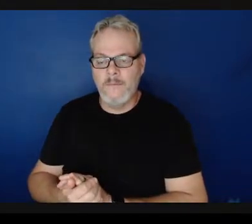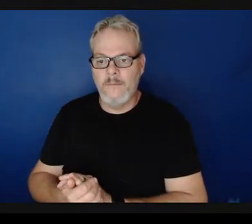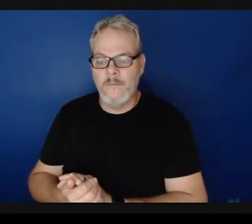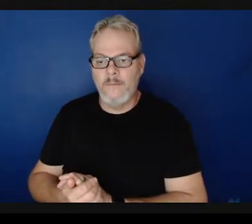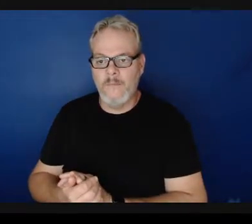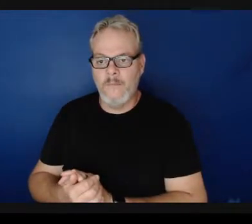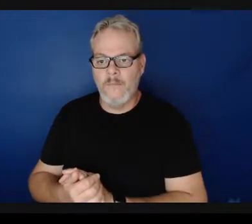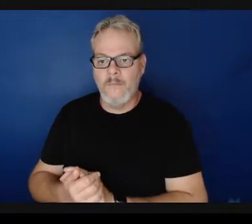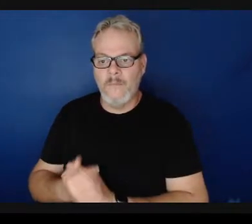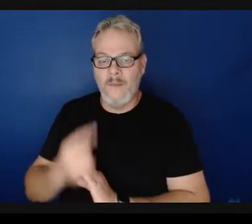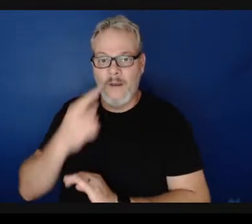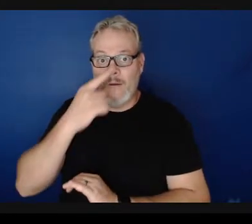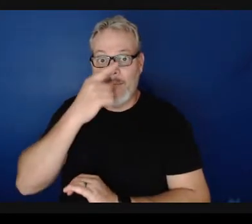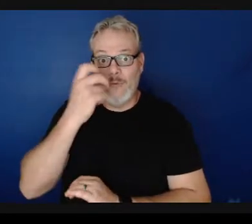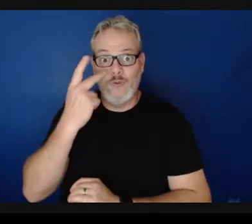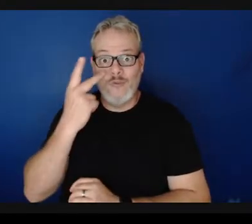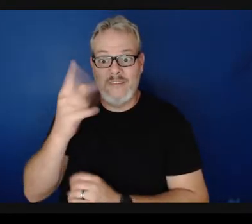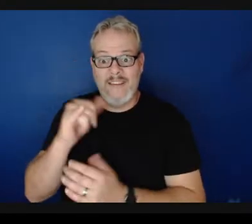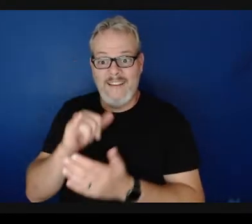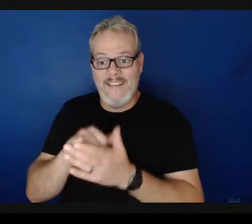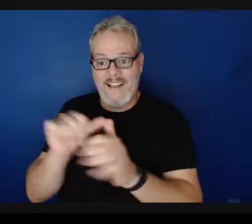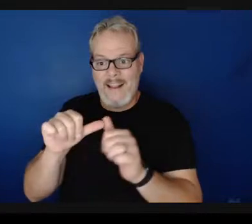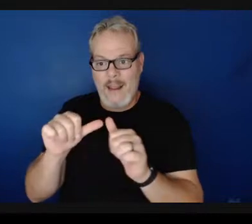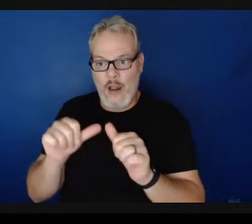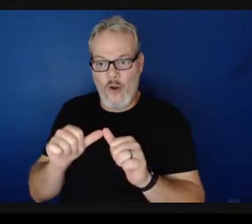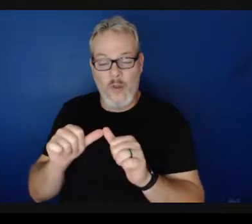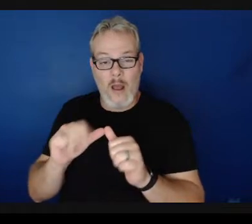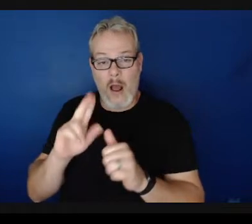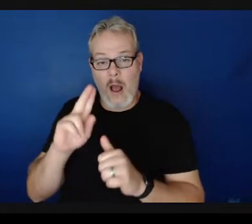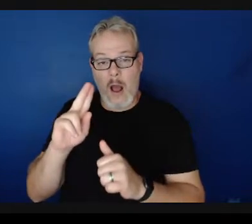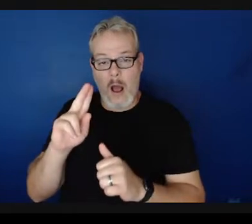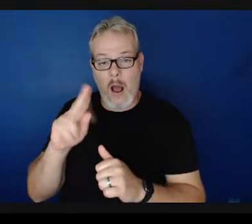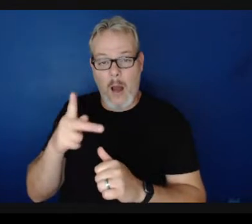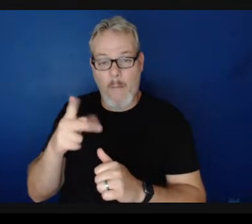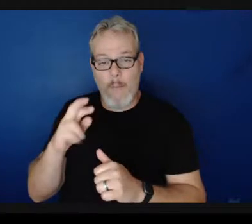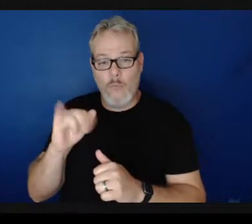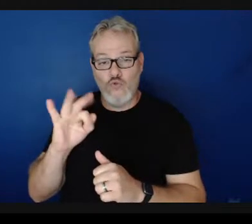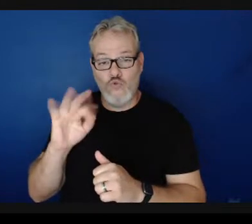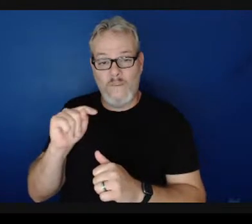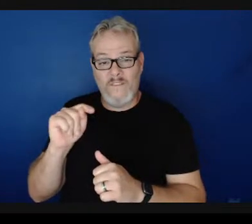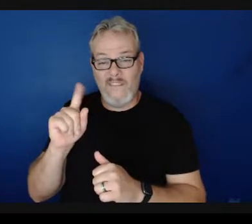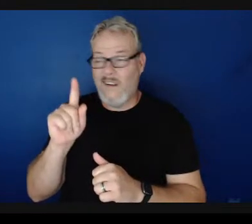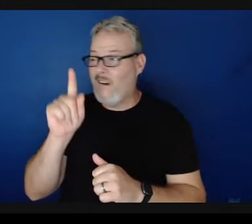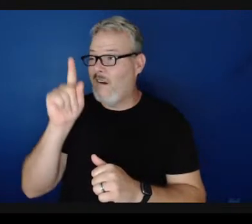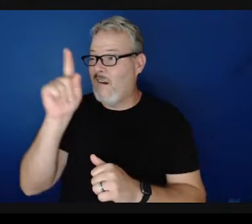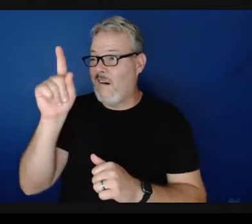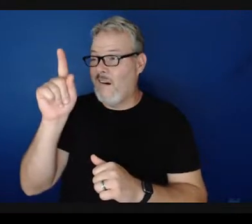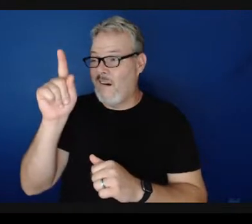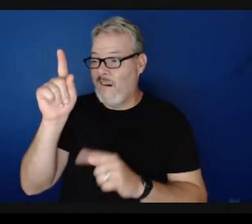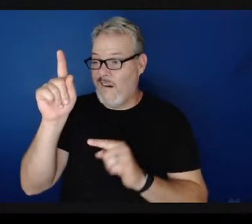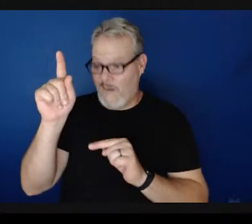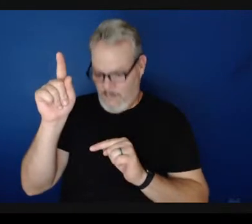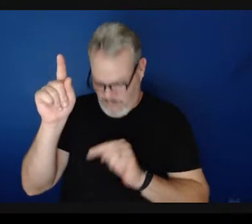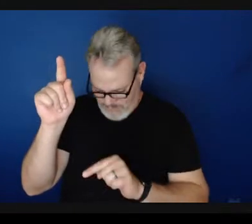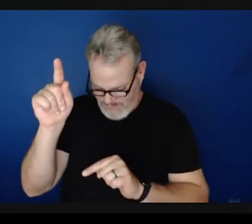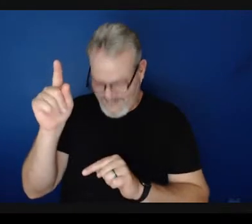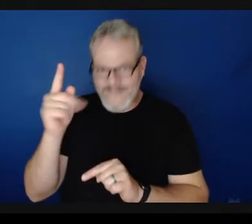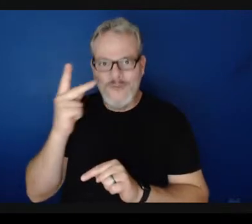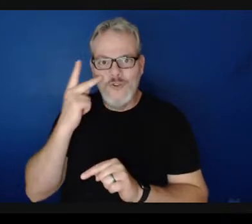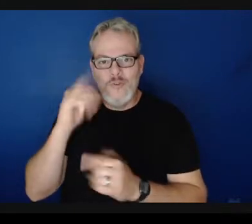further up rift part of the rift zone first, the summit first, and then made its way down, hitting Pu'o, and that's what causes the